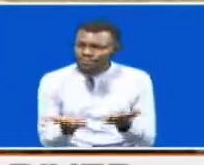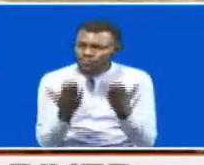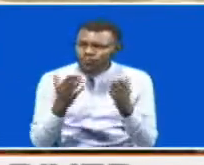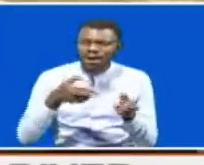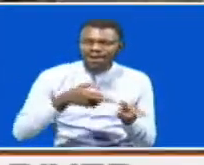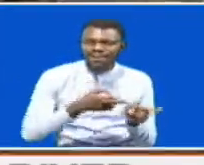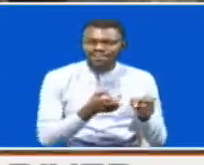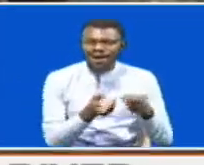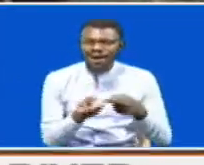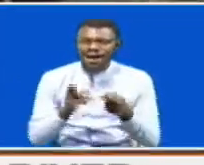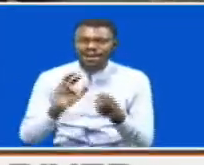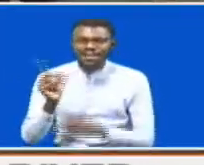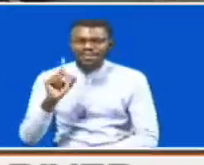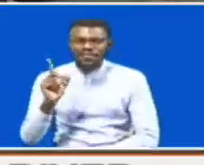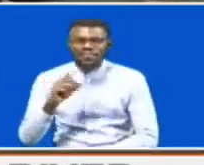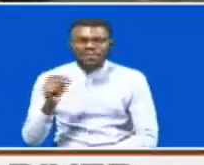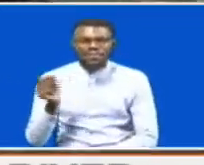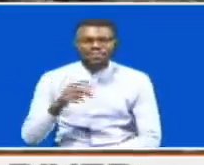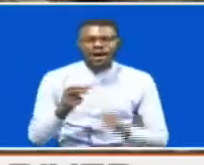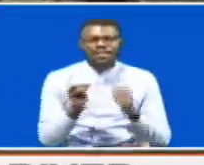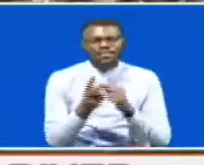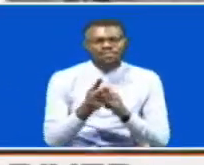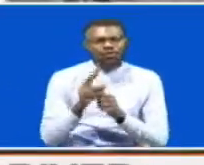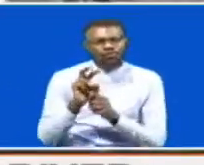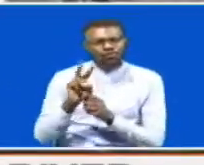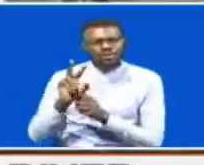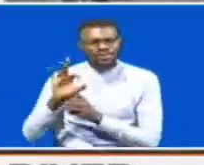in Nairobi by December